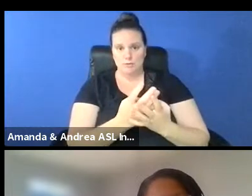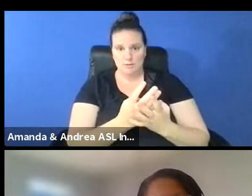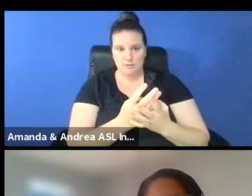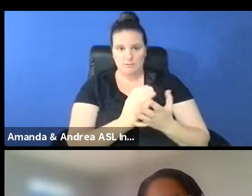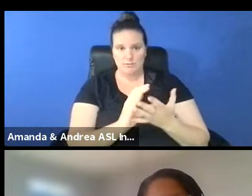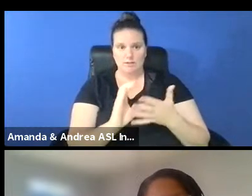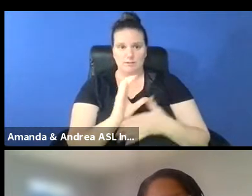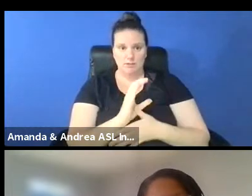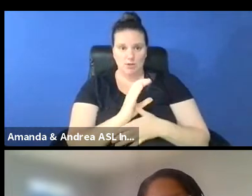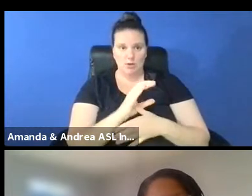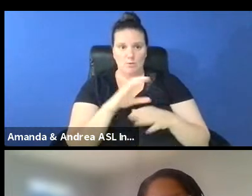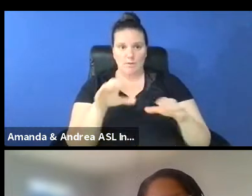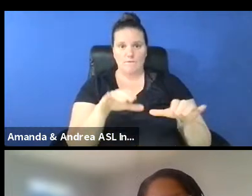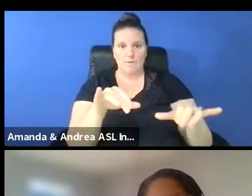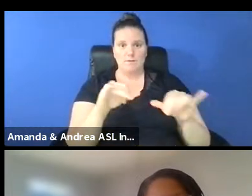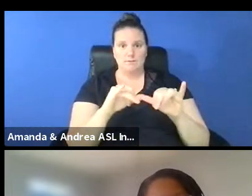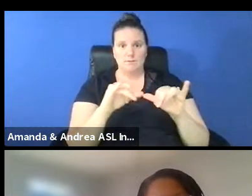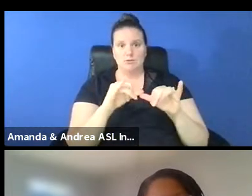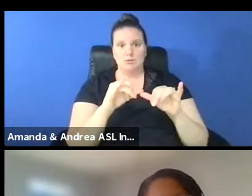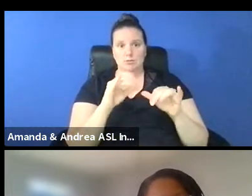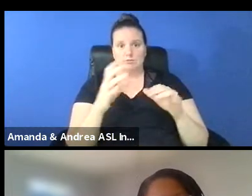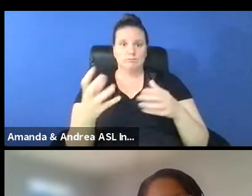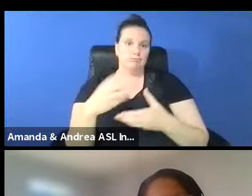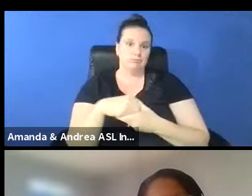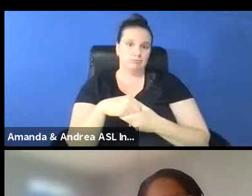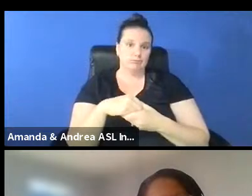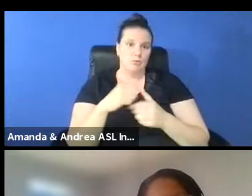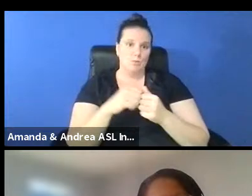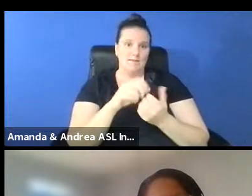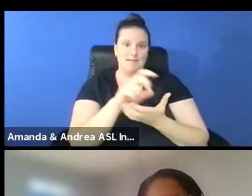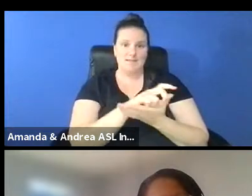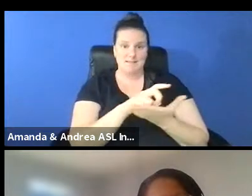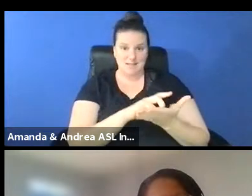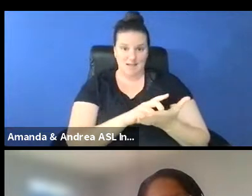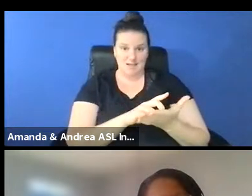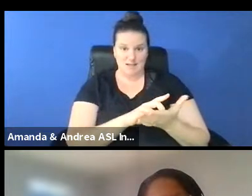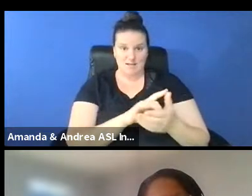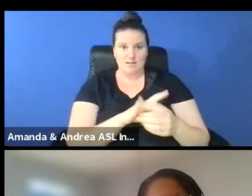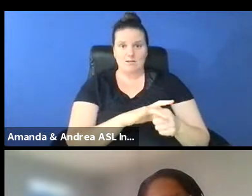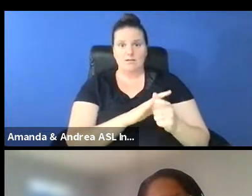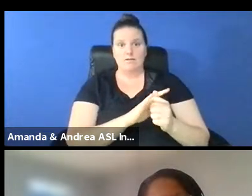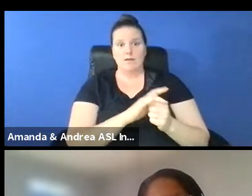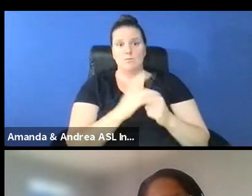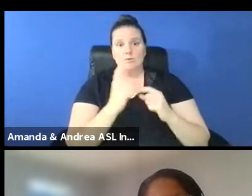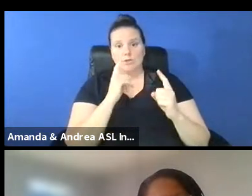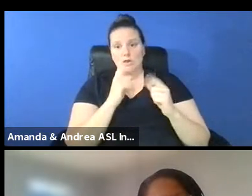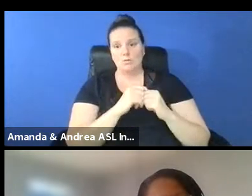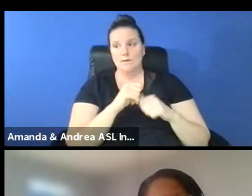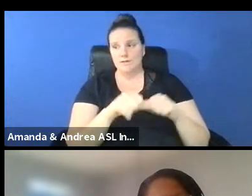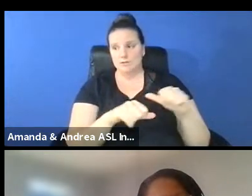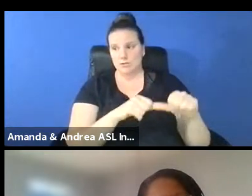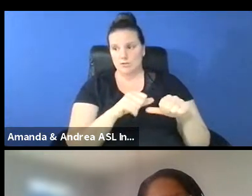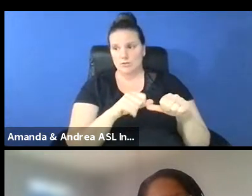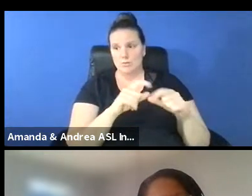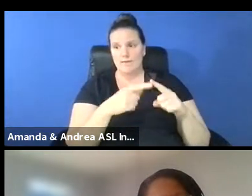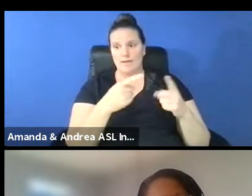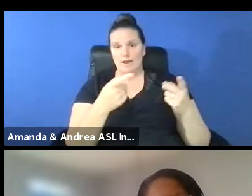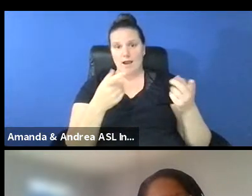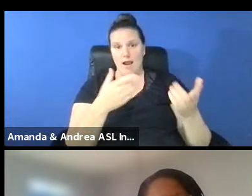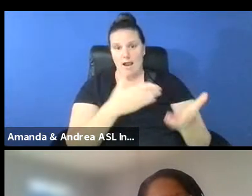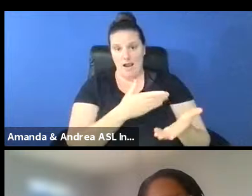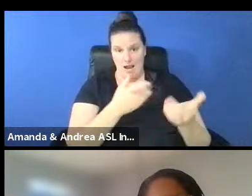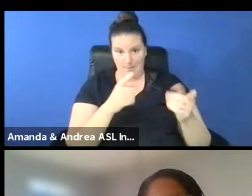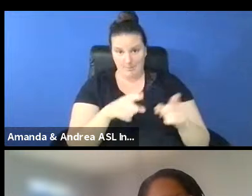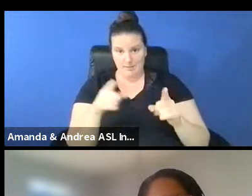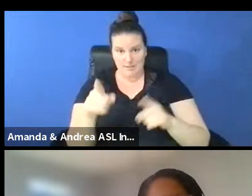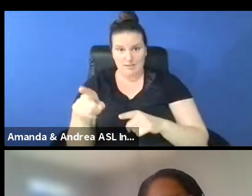criteria and the performance measures are going to go hand in hand with the design elements, and they're going to talk to each other while they're all happening. I think